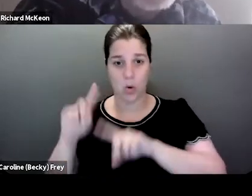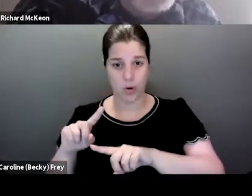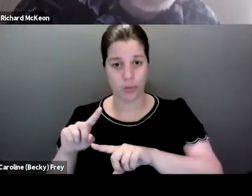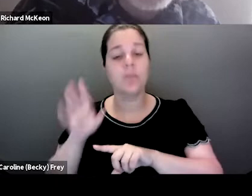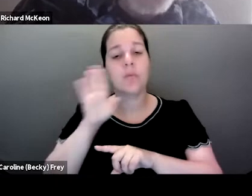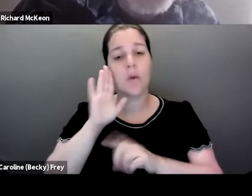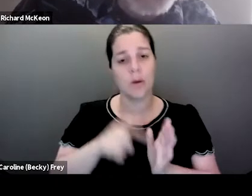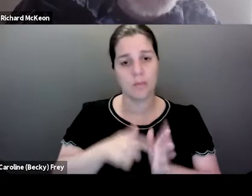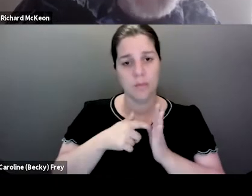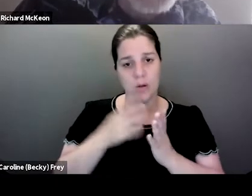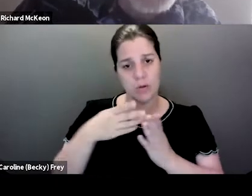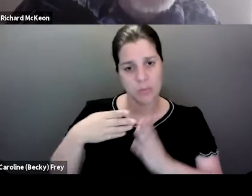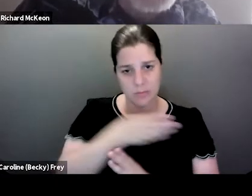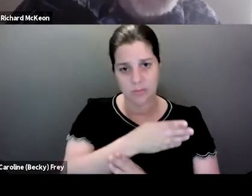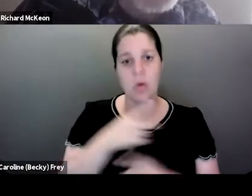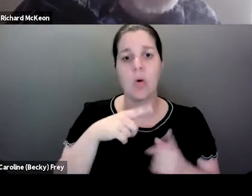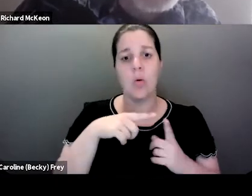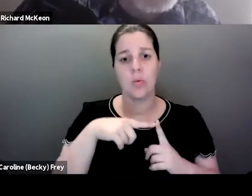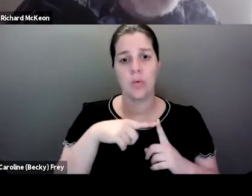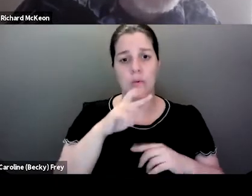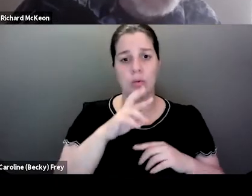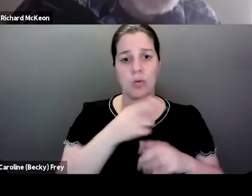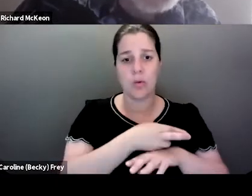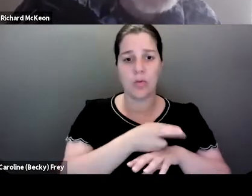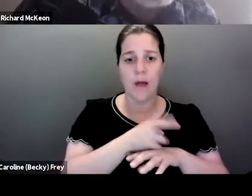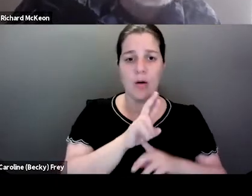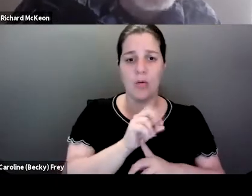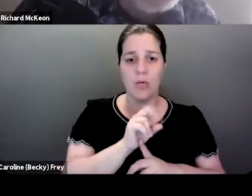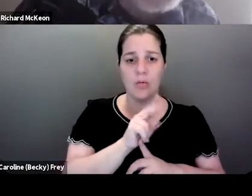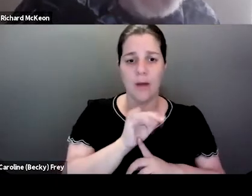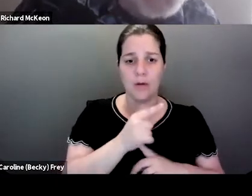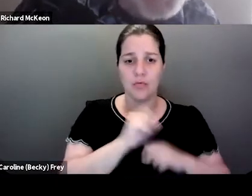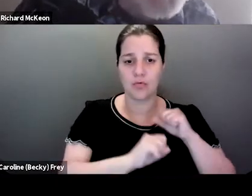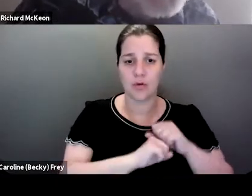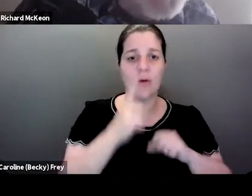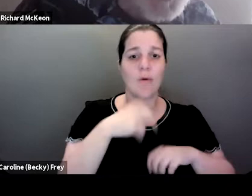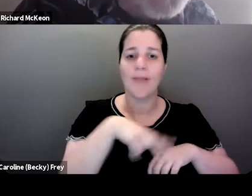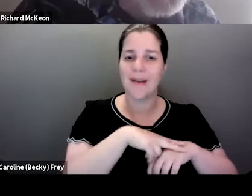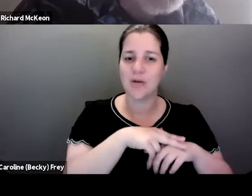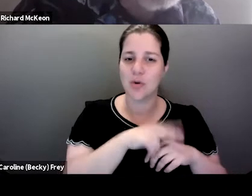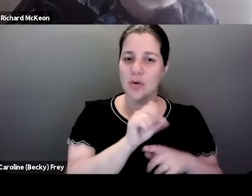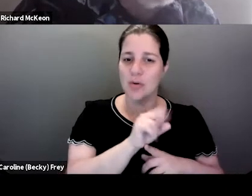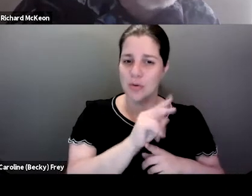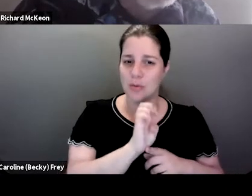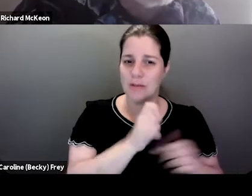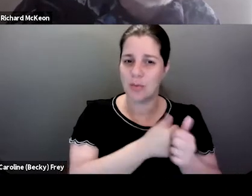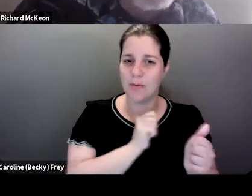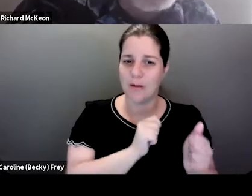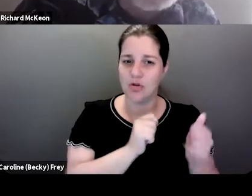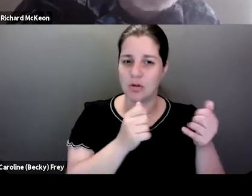the routing structure of the National Suicide Prevention Lifeline. So unlike 911,